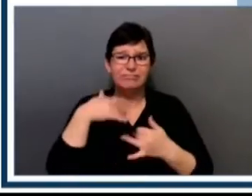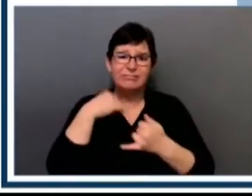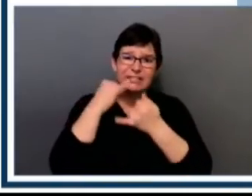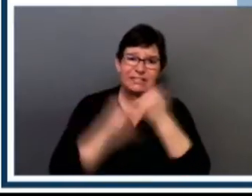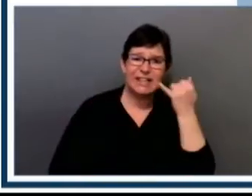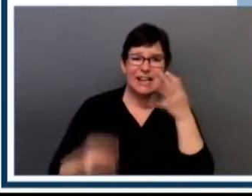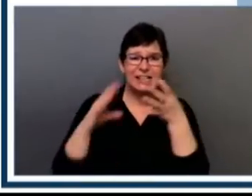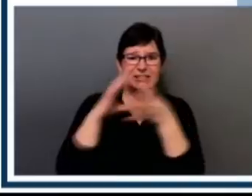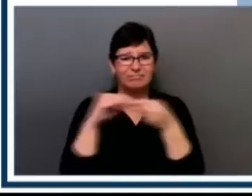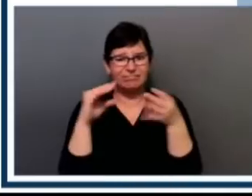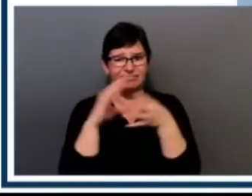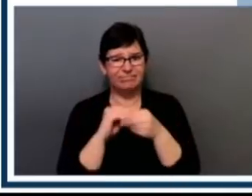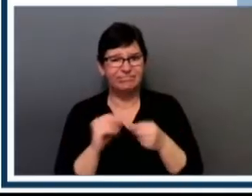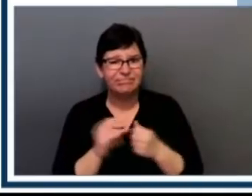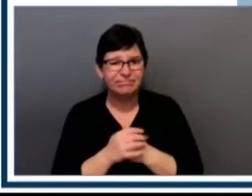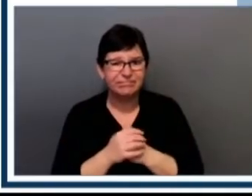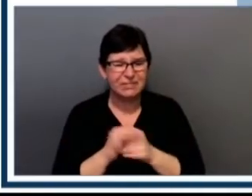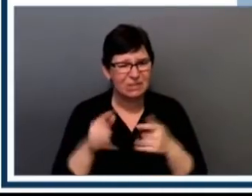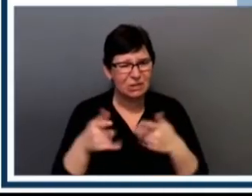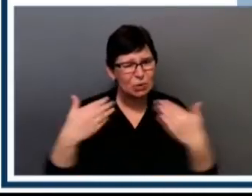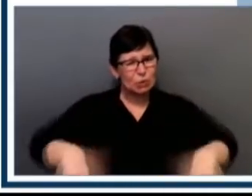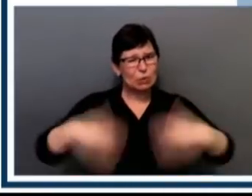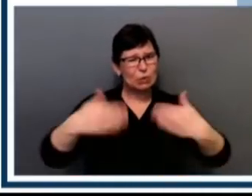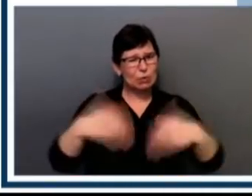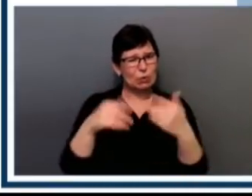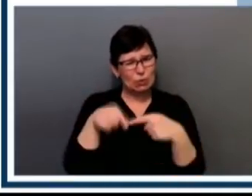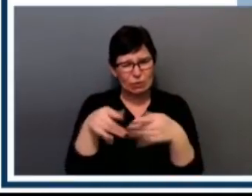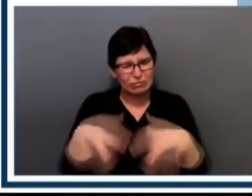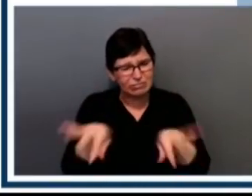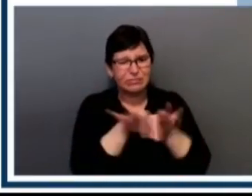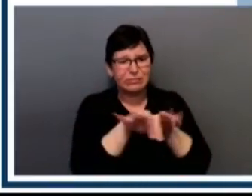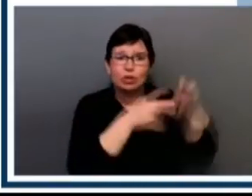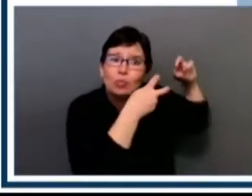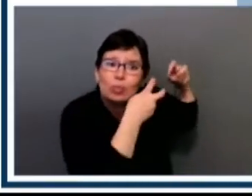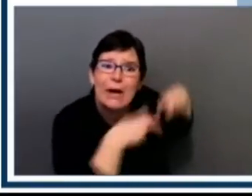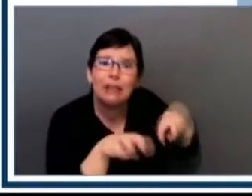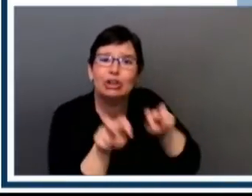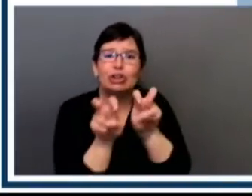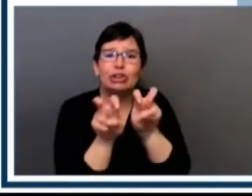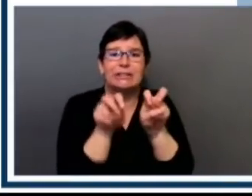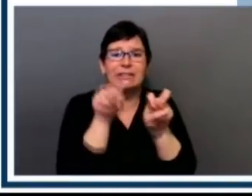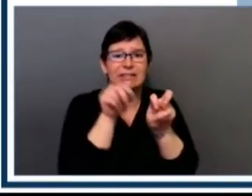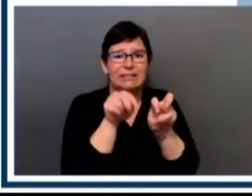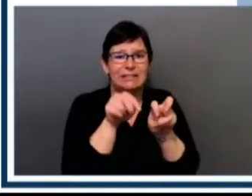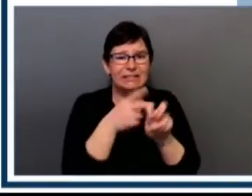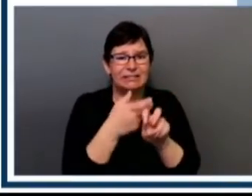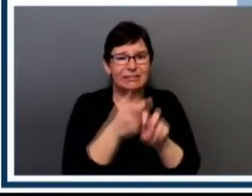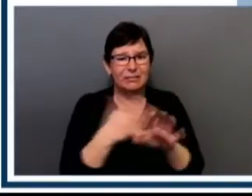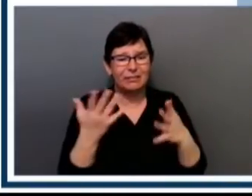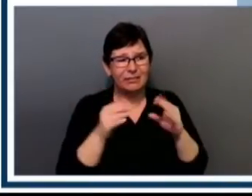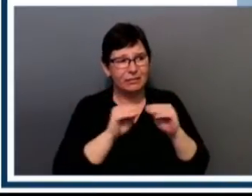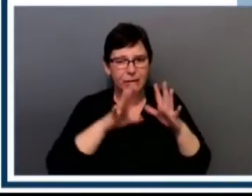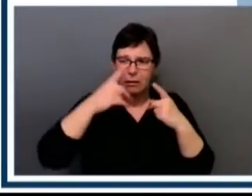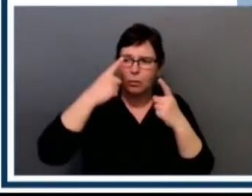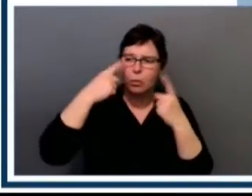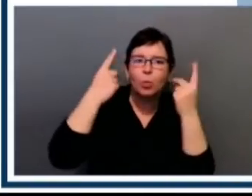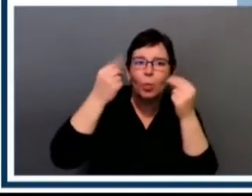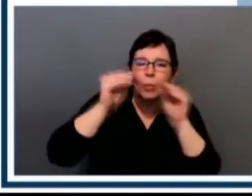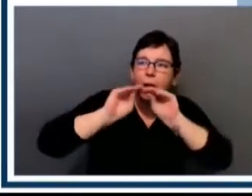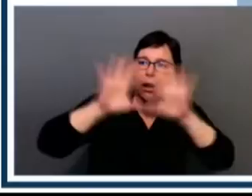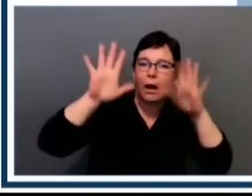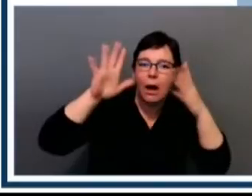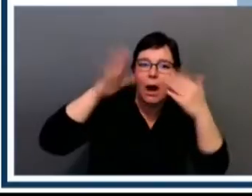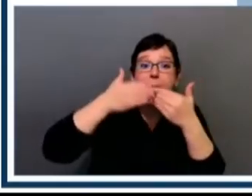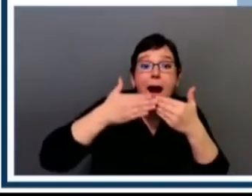always epidemiologic dependent, but a clear path forward into, and again, I have to emphasize,